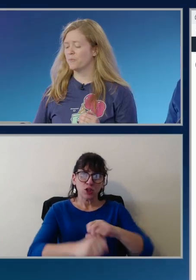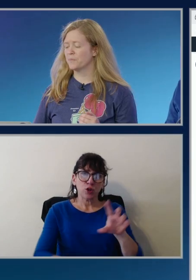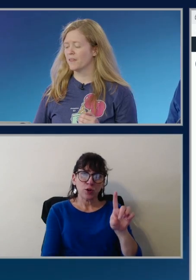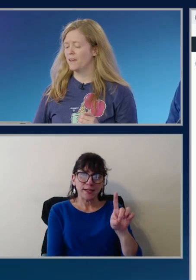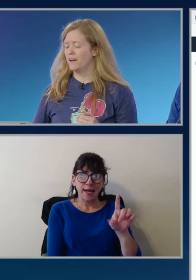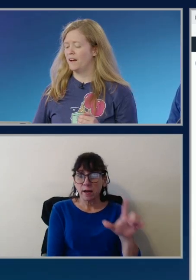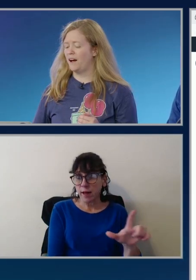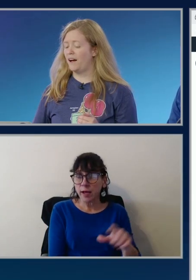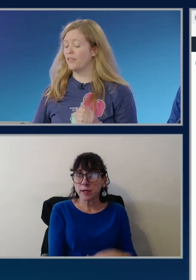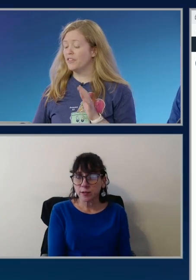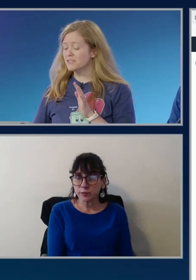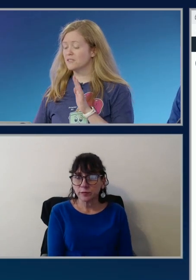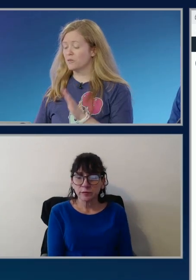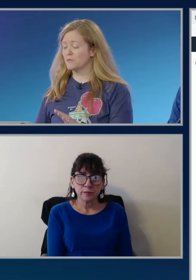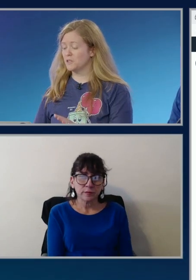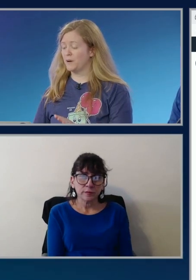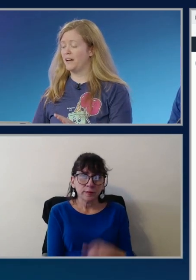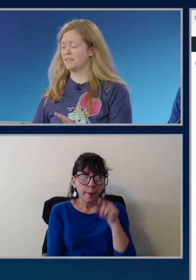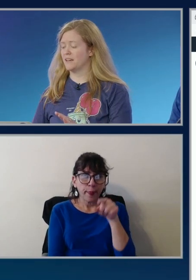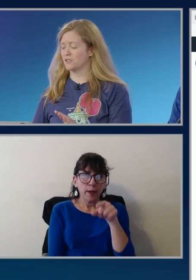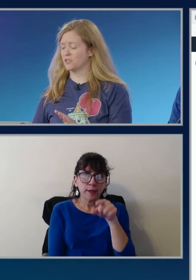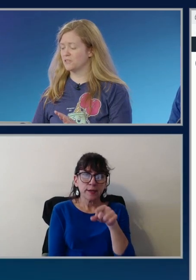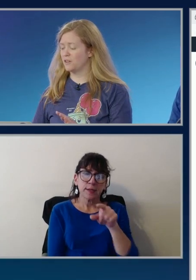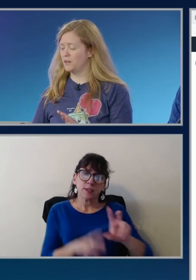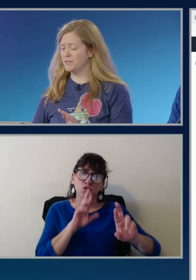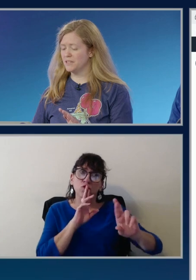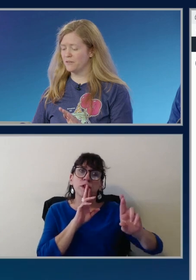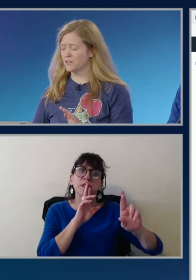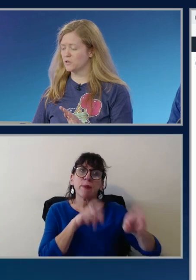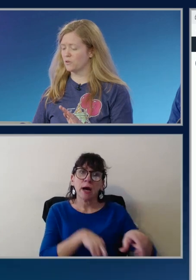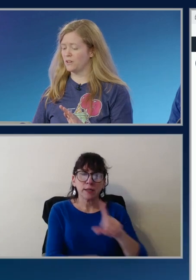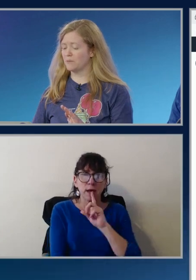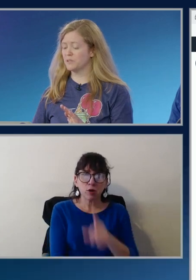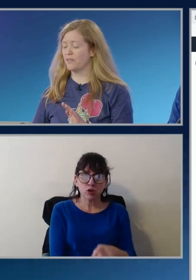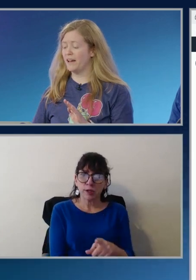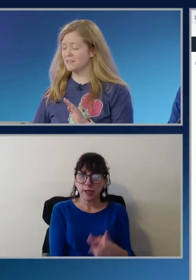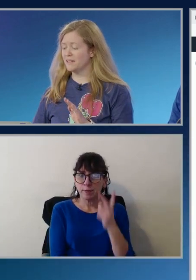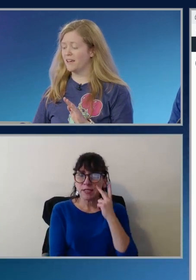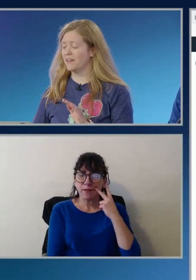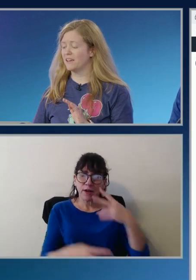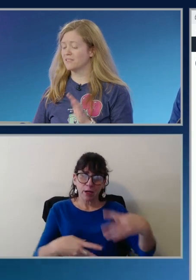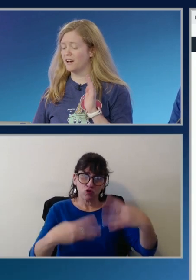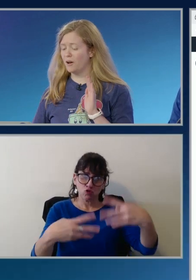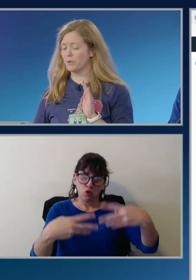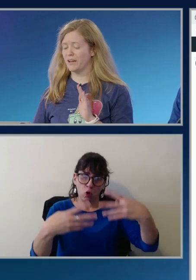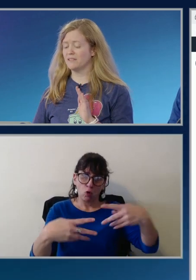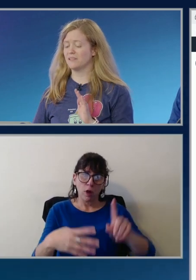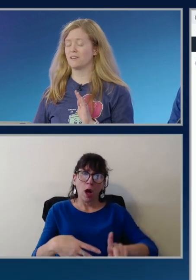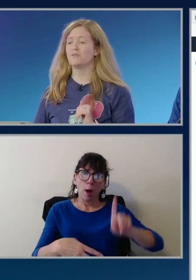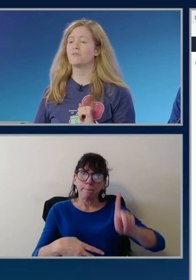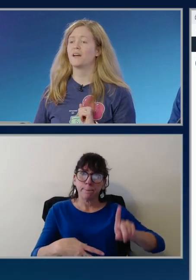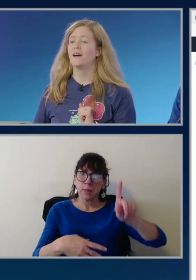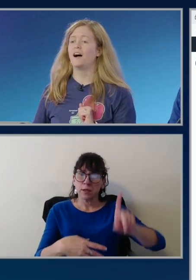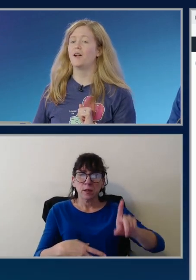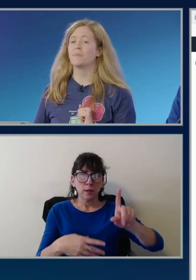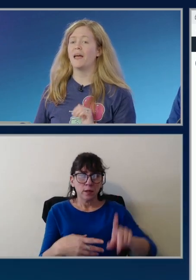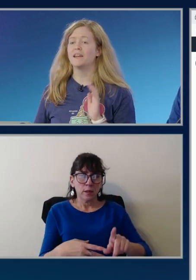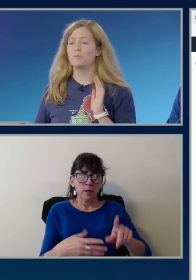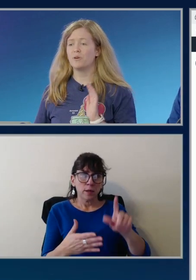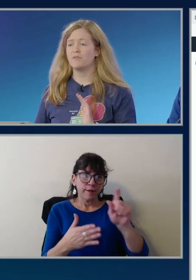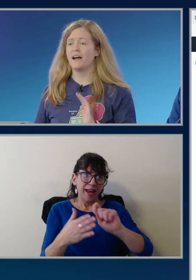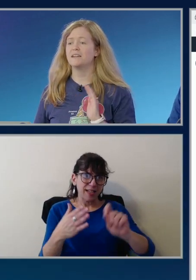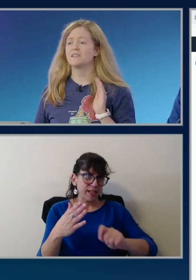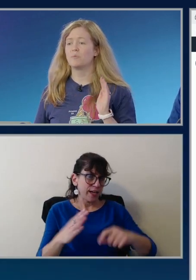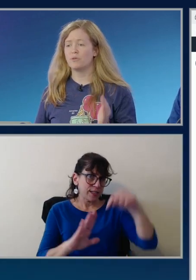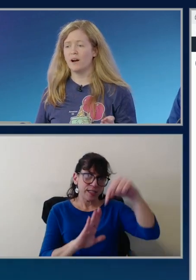is that an essay? Is that? This is the response, actually. Okay. So let me see if I can scroll up. So the essay is comprehensive, and